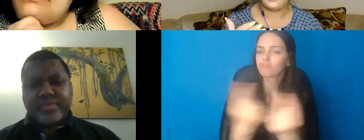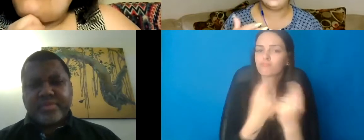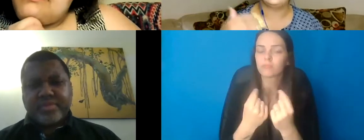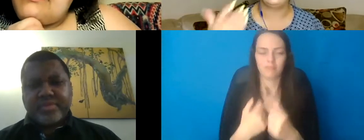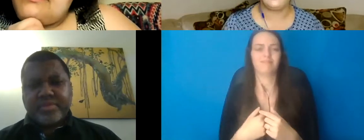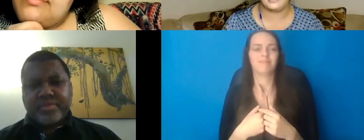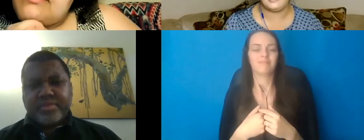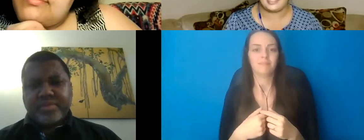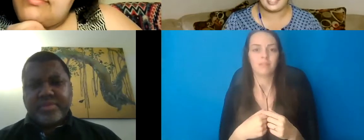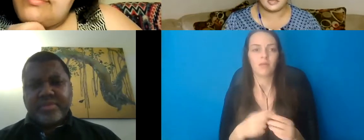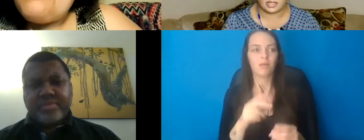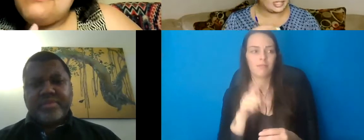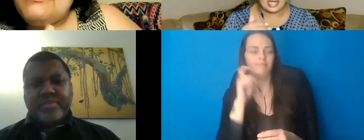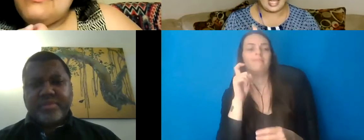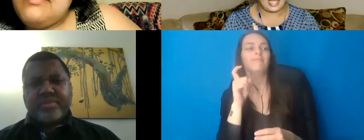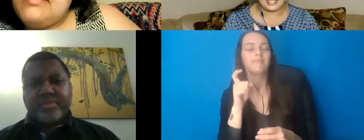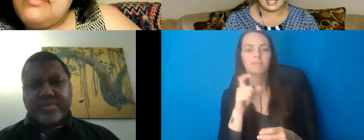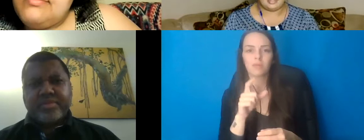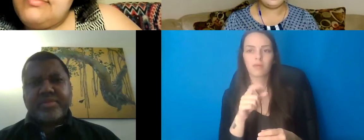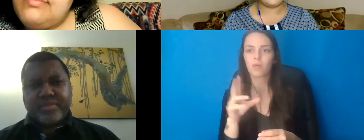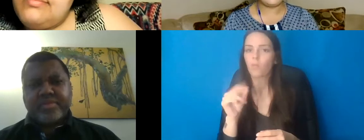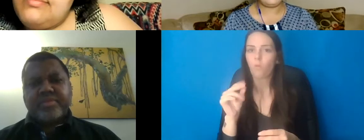so therefore you must be a sex worker. That's not the case at all.